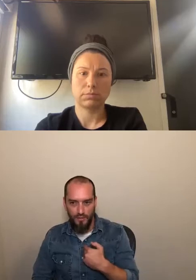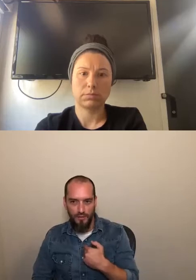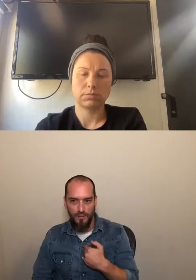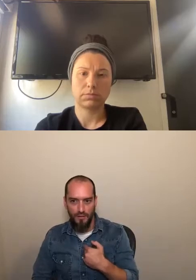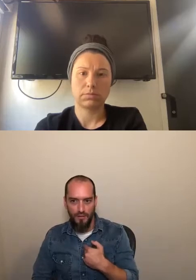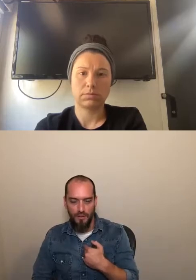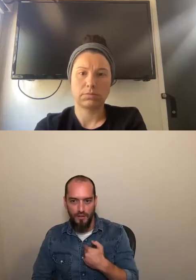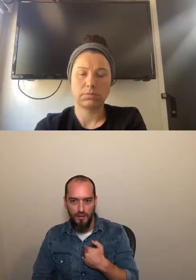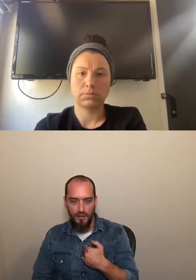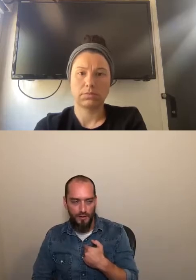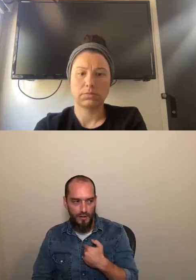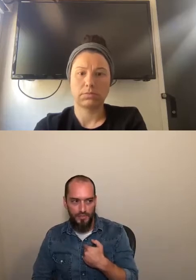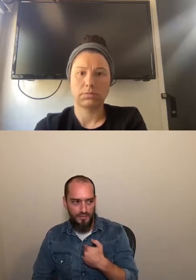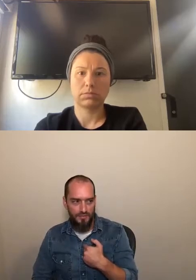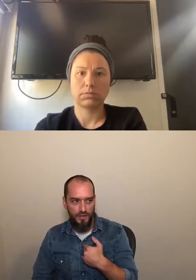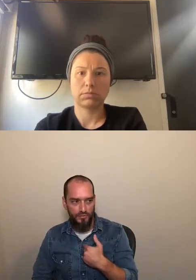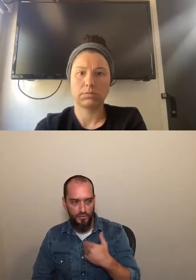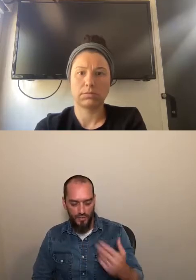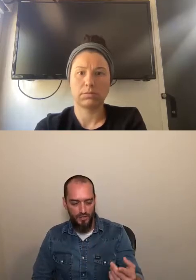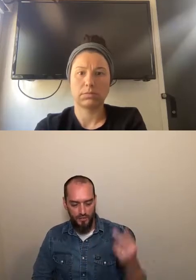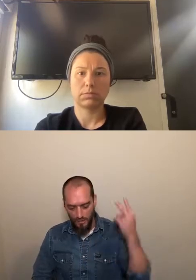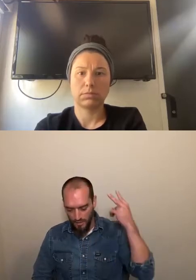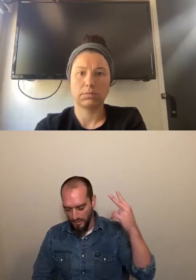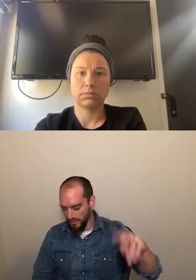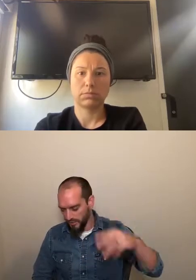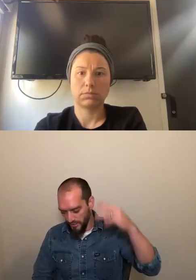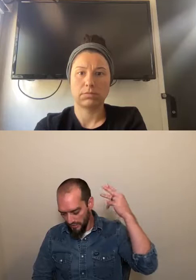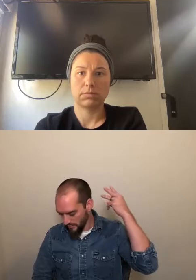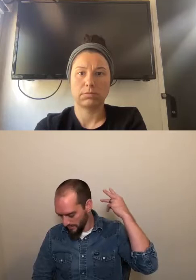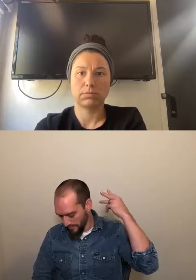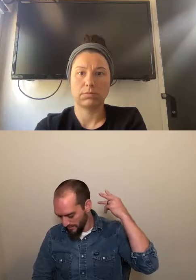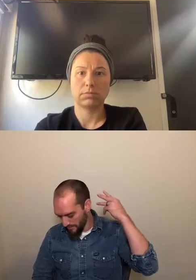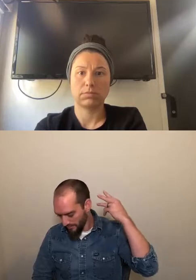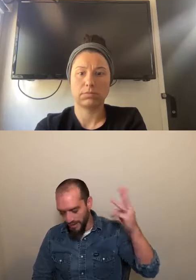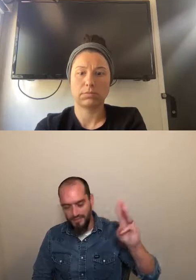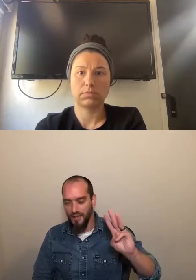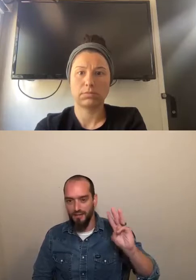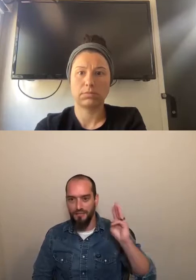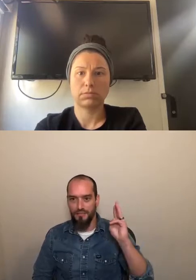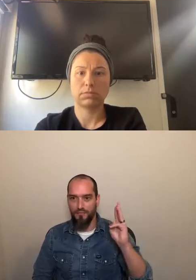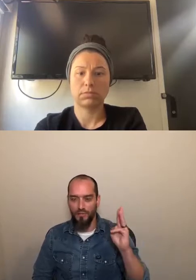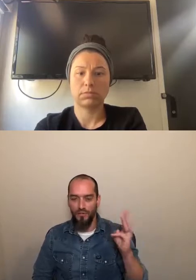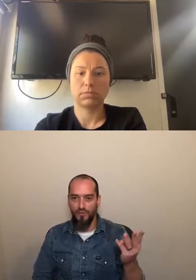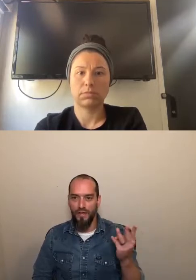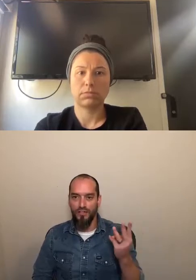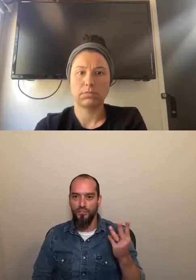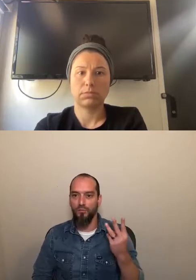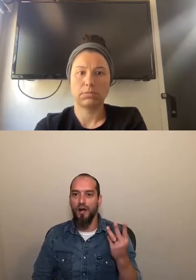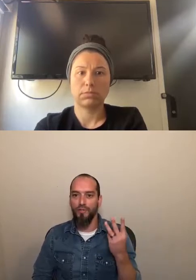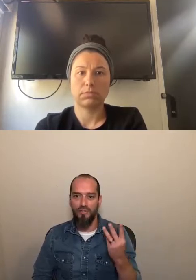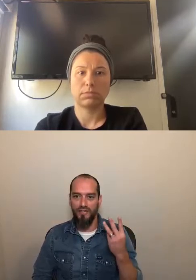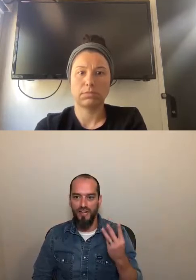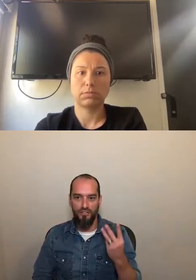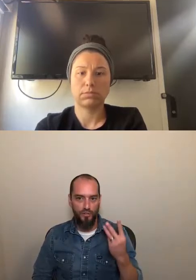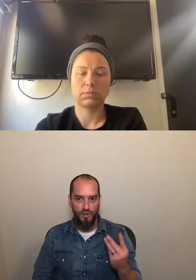me. I mean, it doesn't matter if you're a doctor, engineer, rocket scientist. If we don't know the answer, why